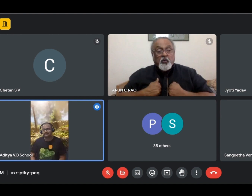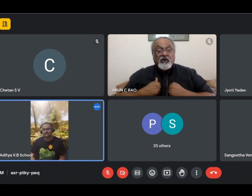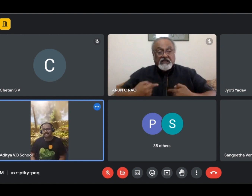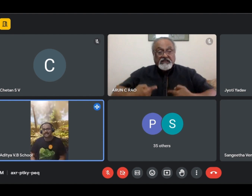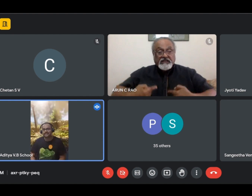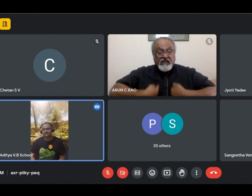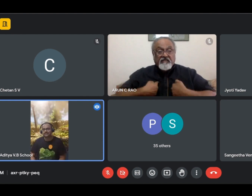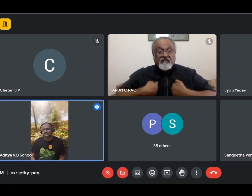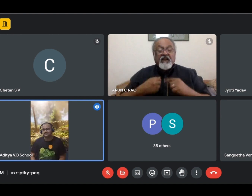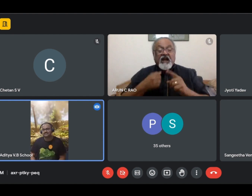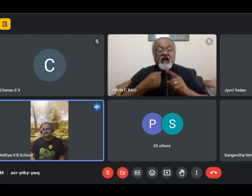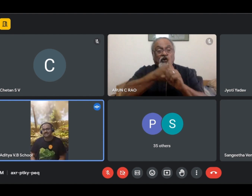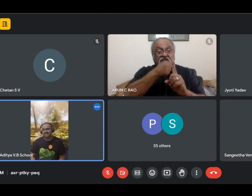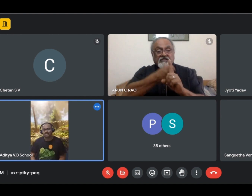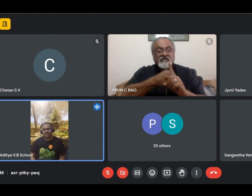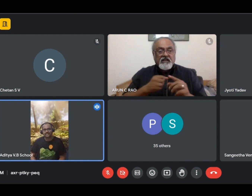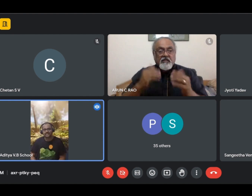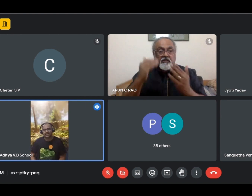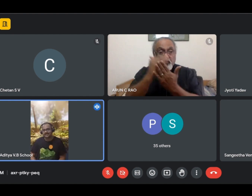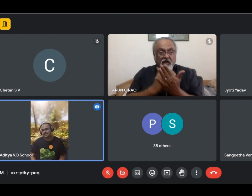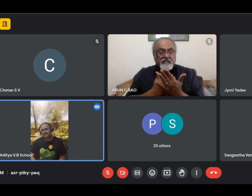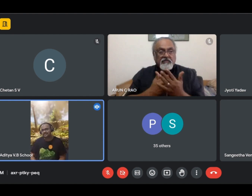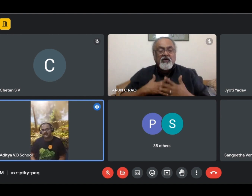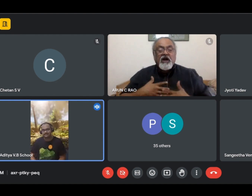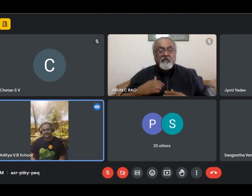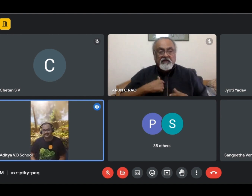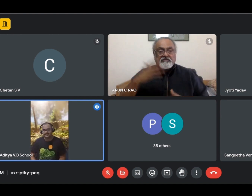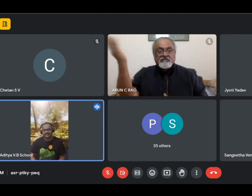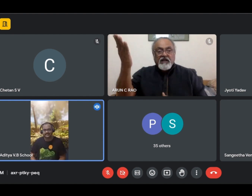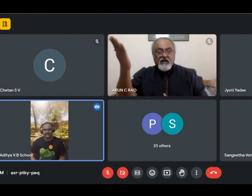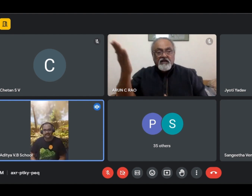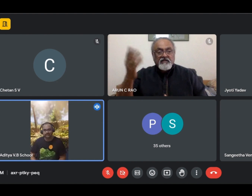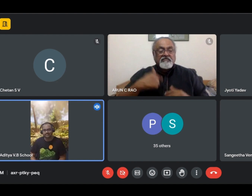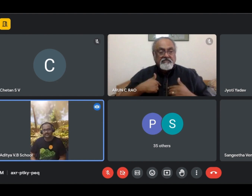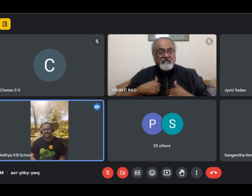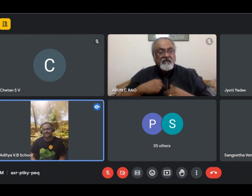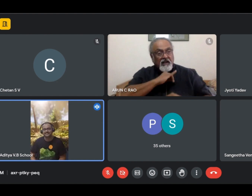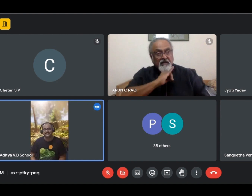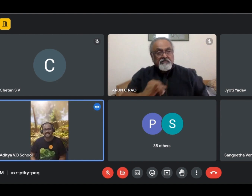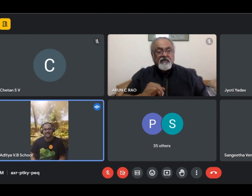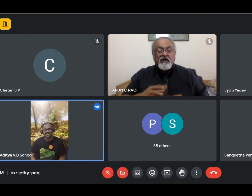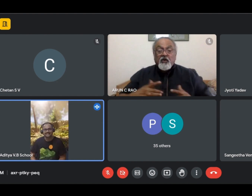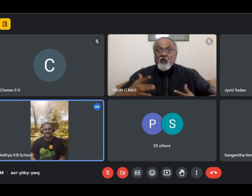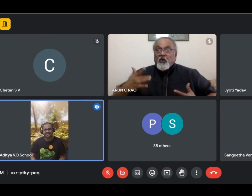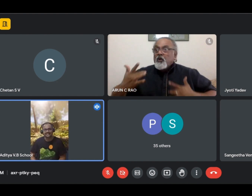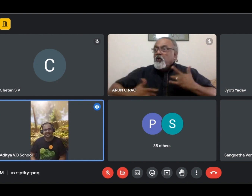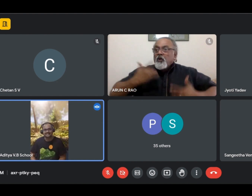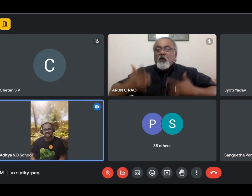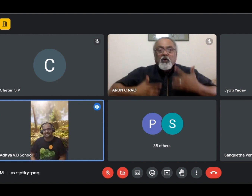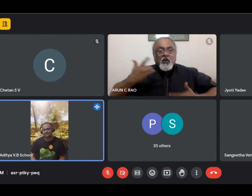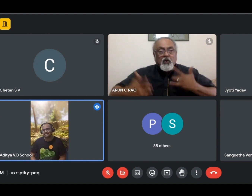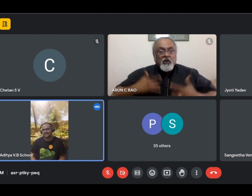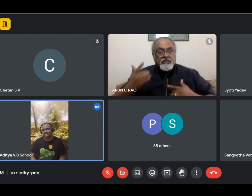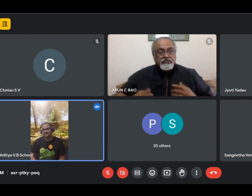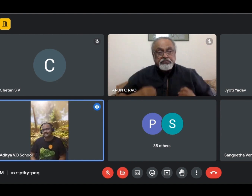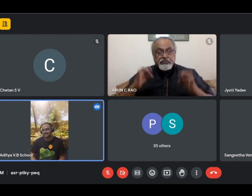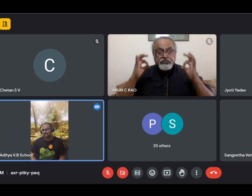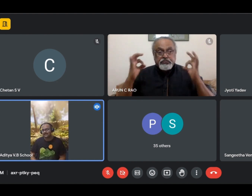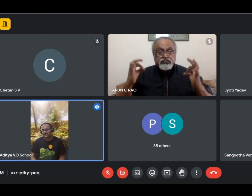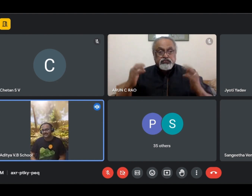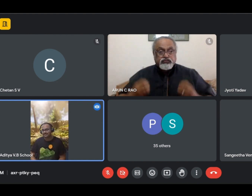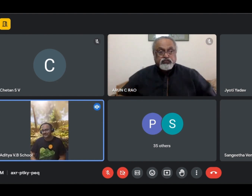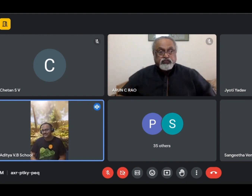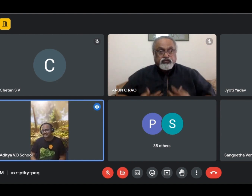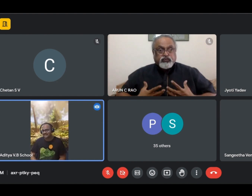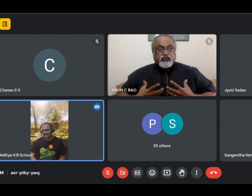um, it was on another level. I must say, the endorphin rush itself, of